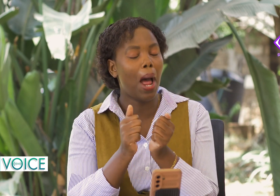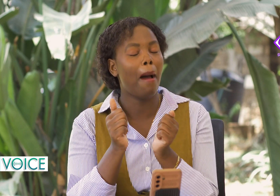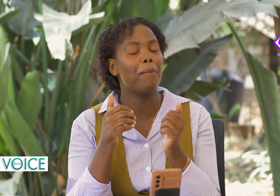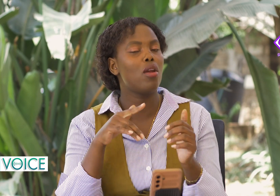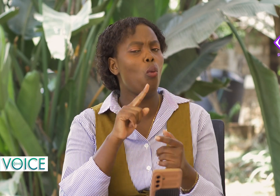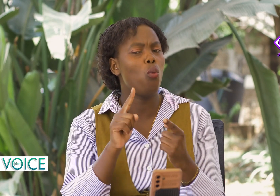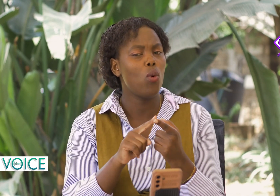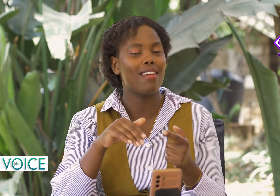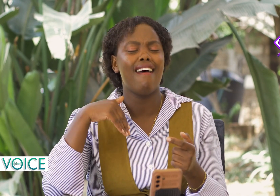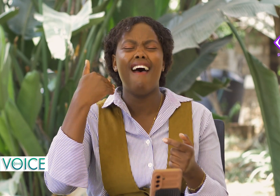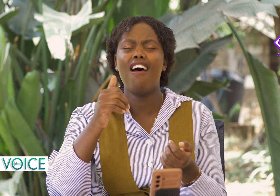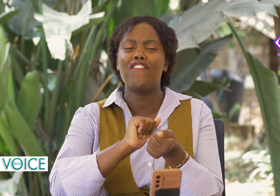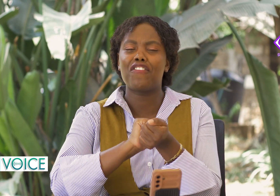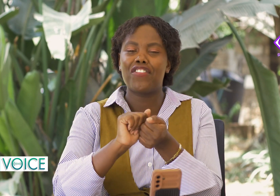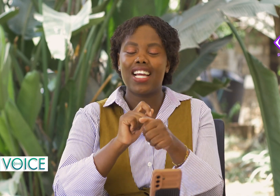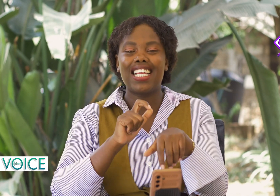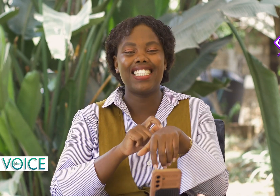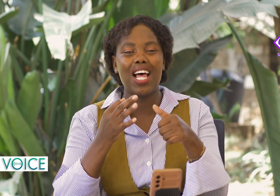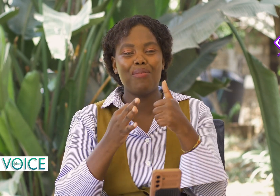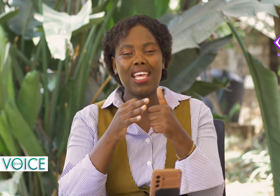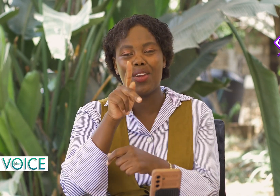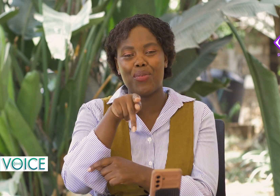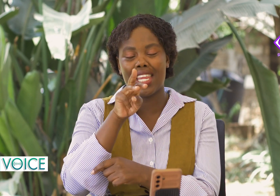So you could be asking, when does The Voice Show air?